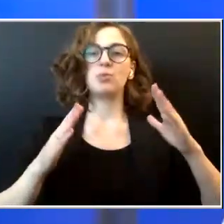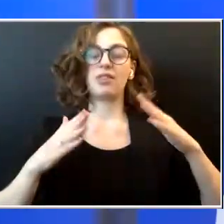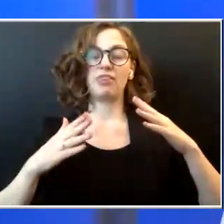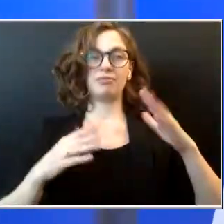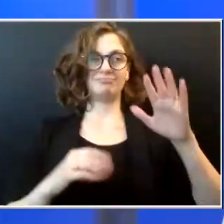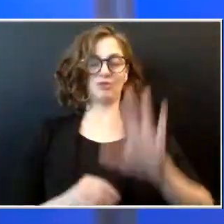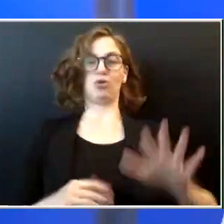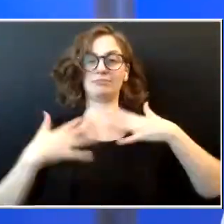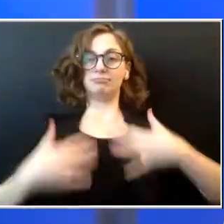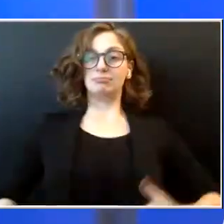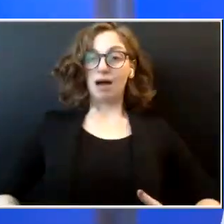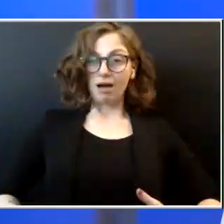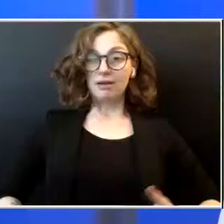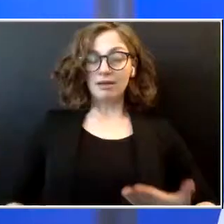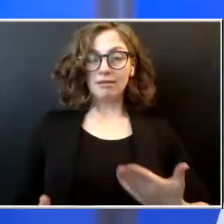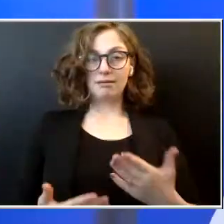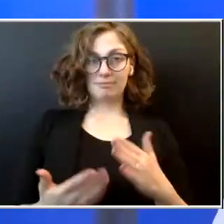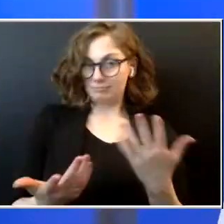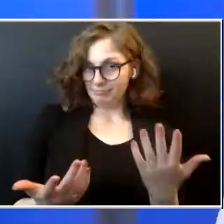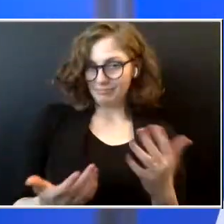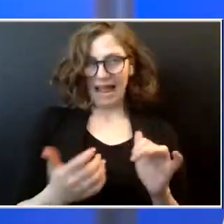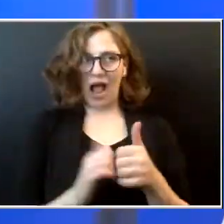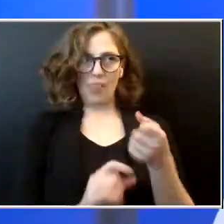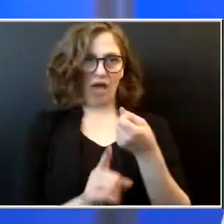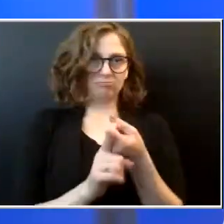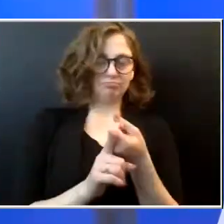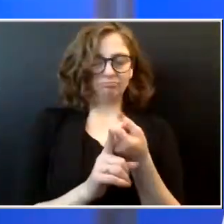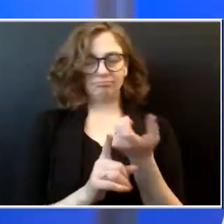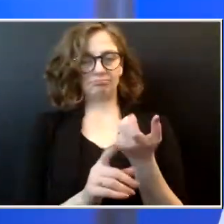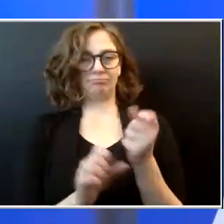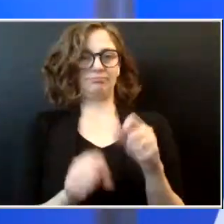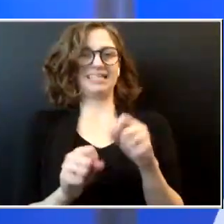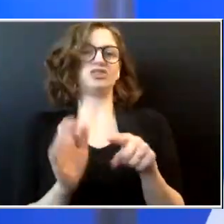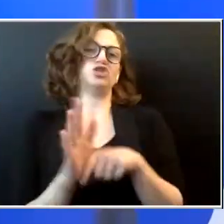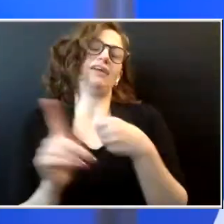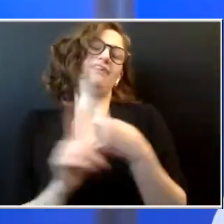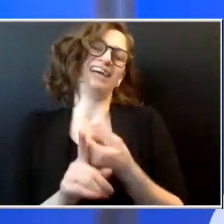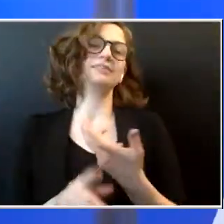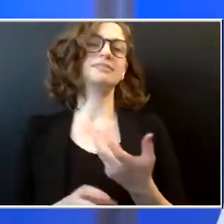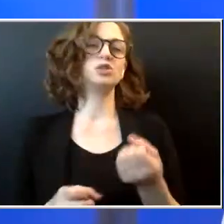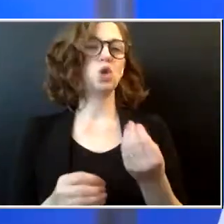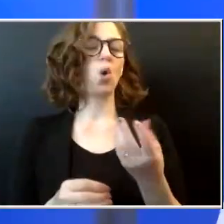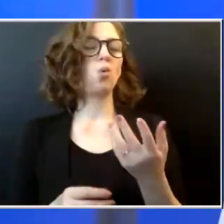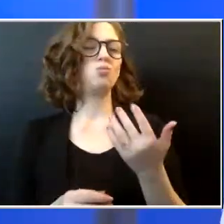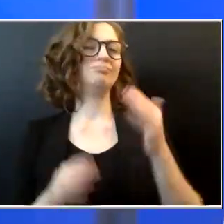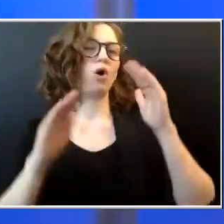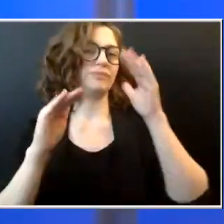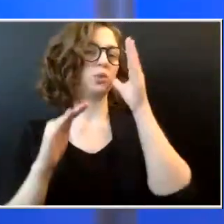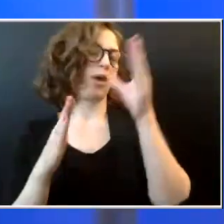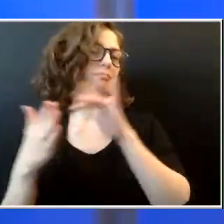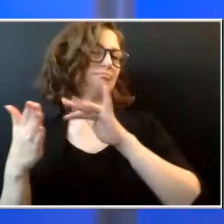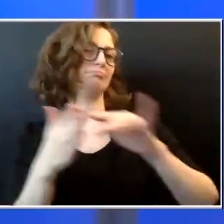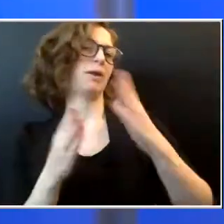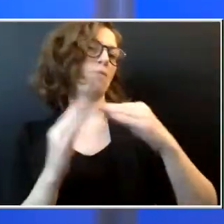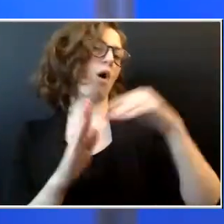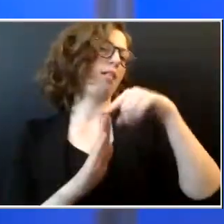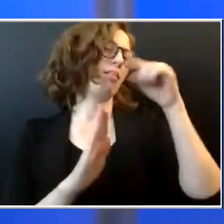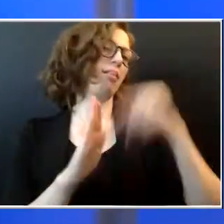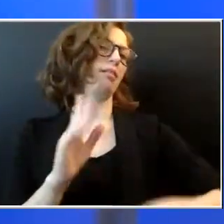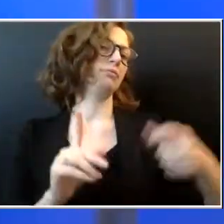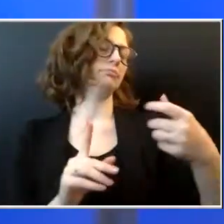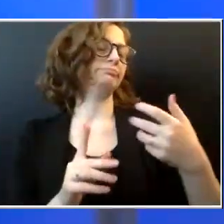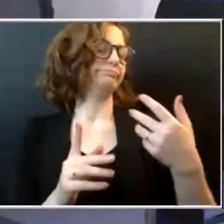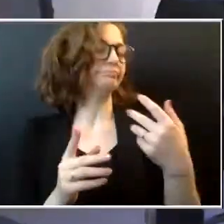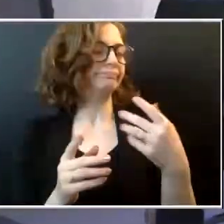effects. So again, a lot more on that to come, a lot more on hopefully the toxicity studies that we're going to be studying as well in our preclinical models